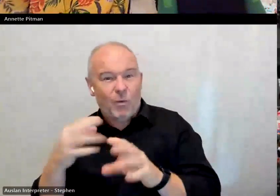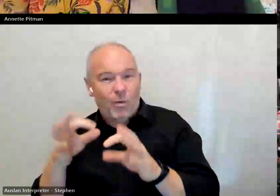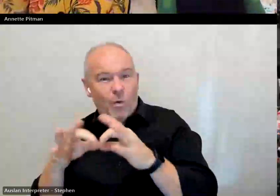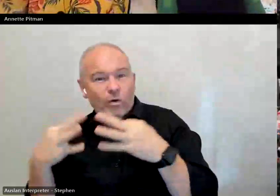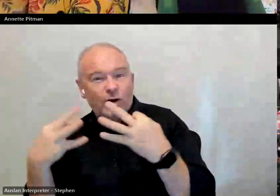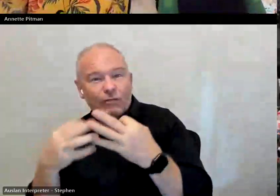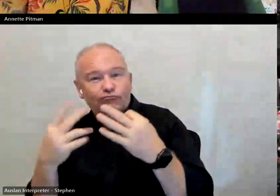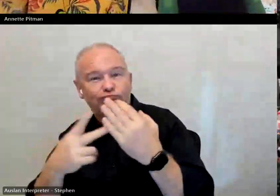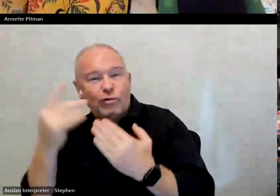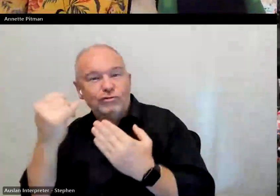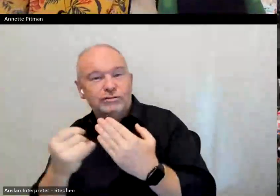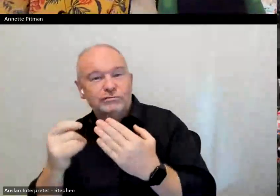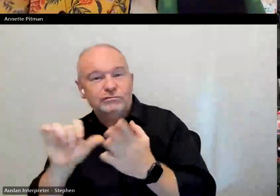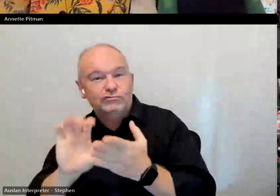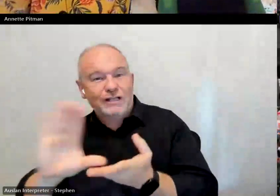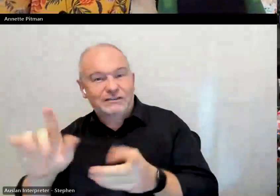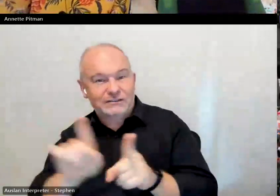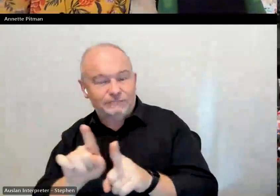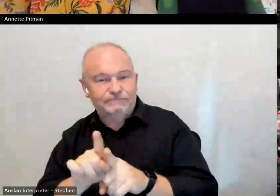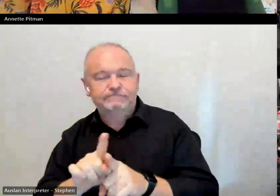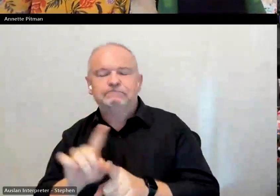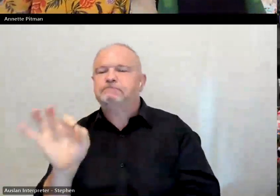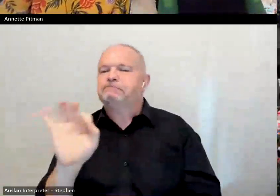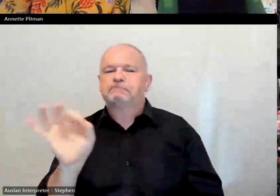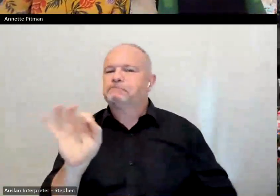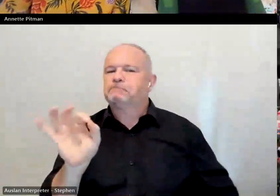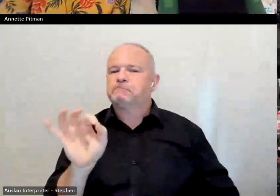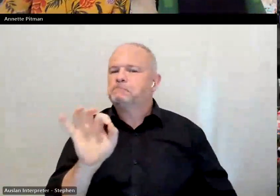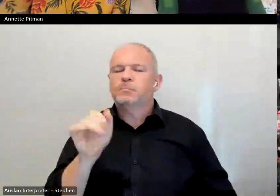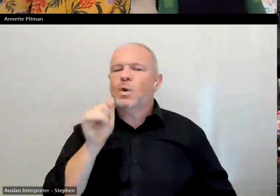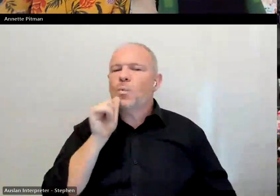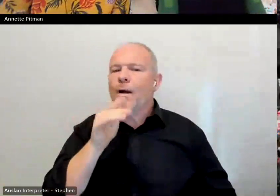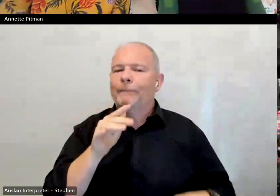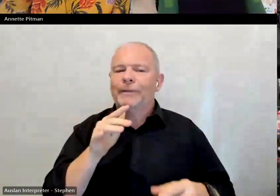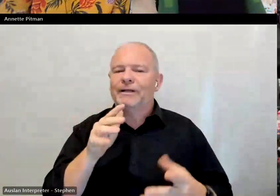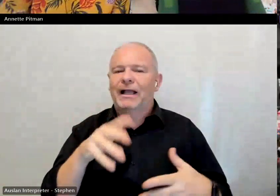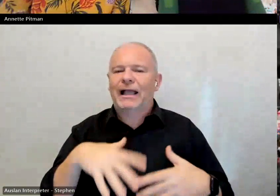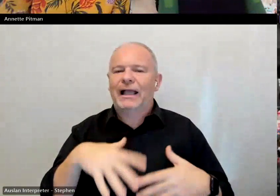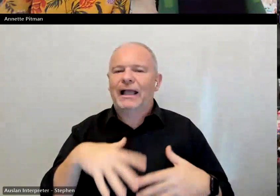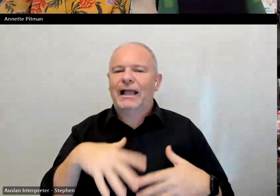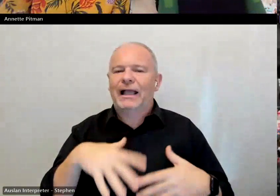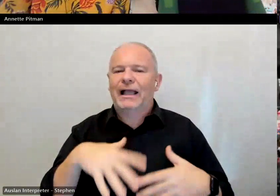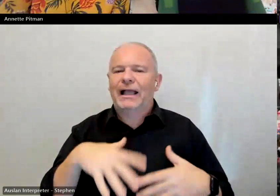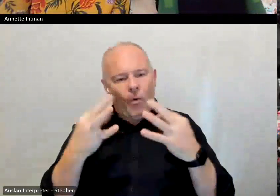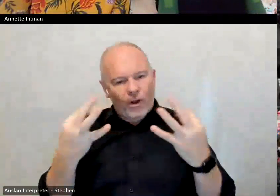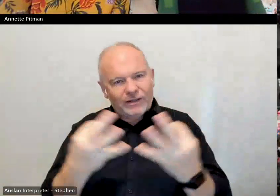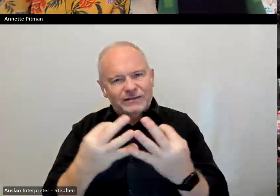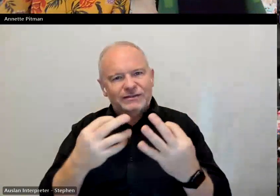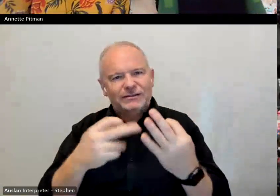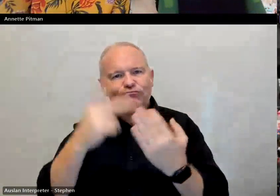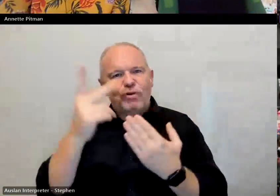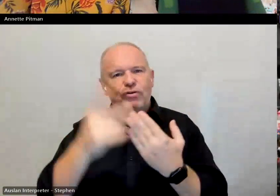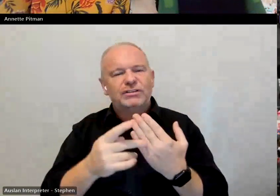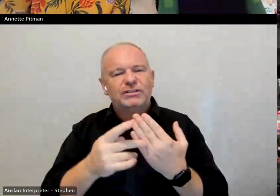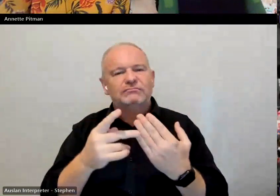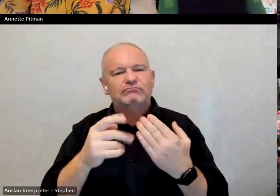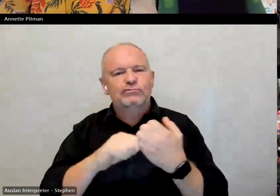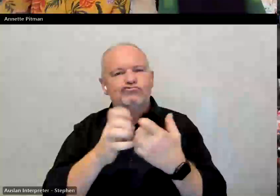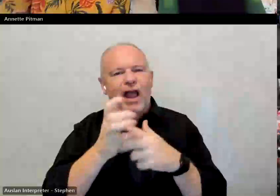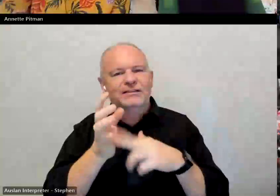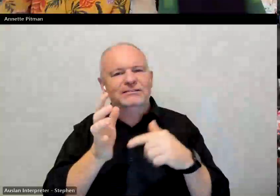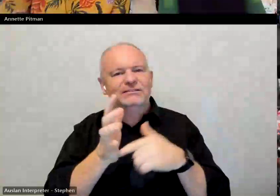project grants? No, there won't be any organisational project grants.